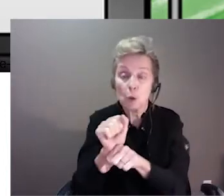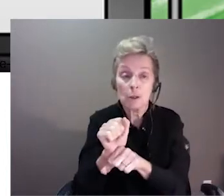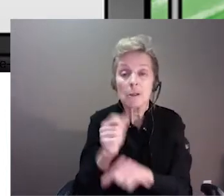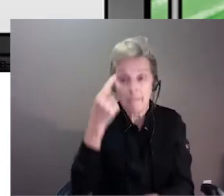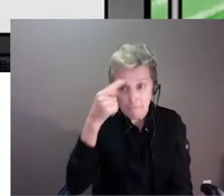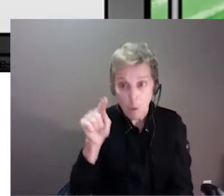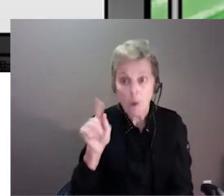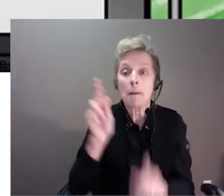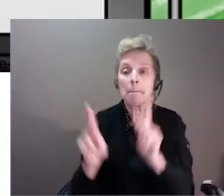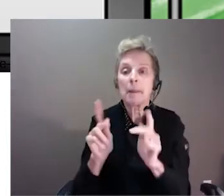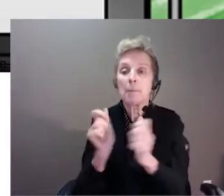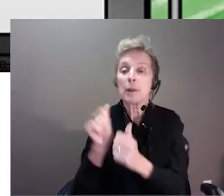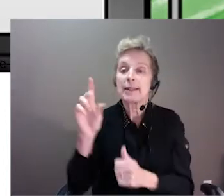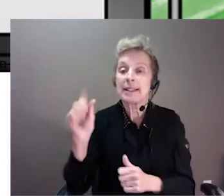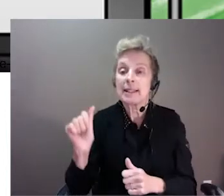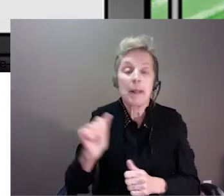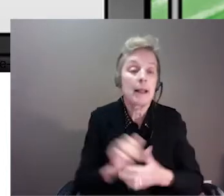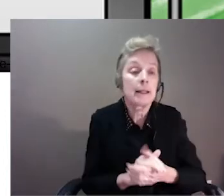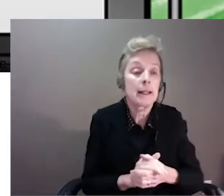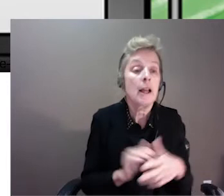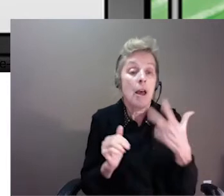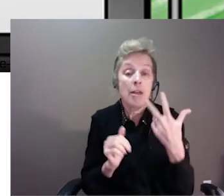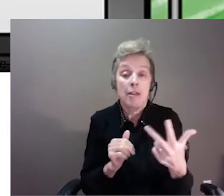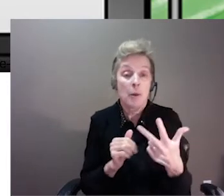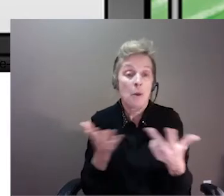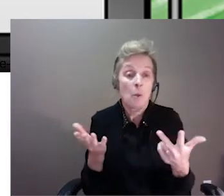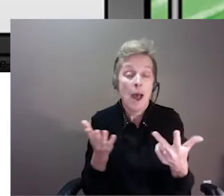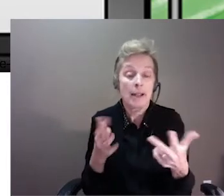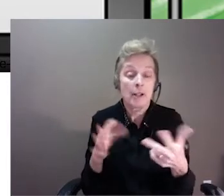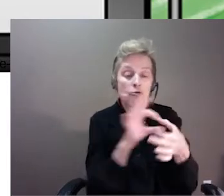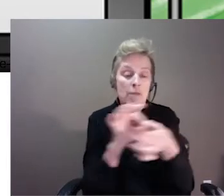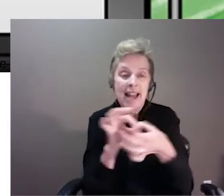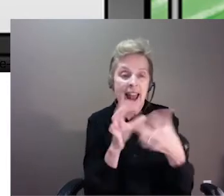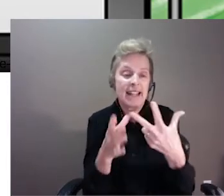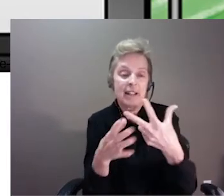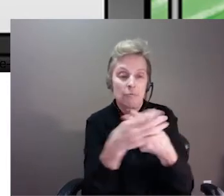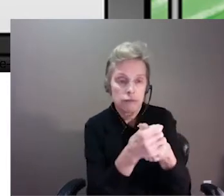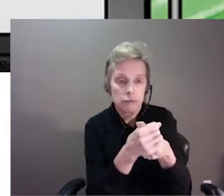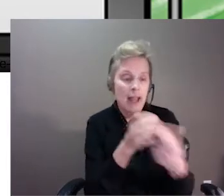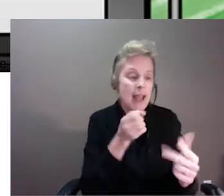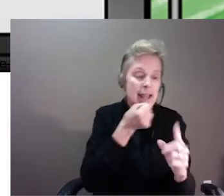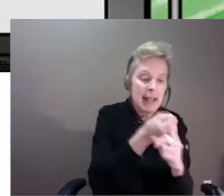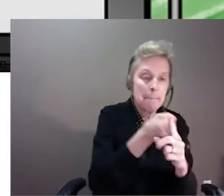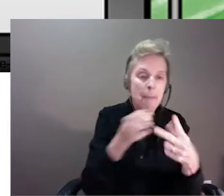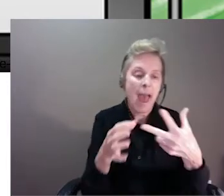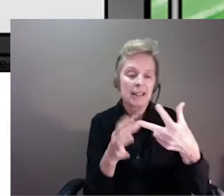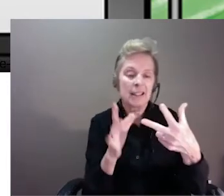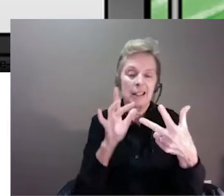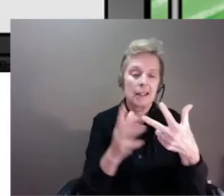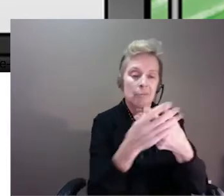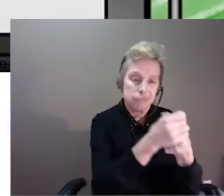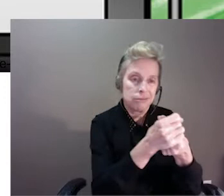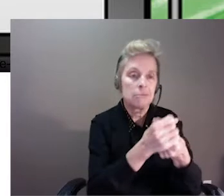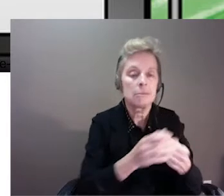disability. Of note, these three main factors are interrelated and impact each other directly or indirectly. In the next